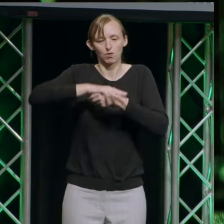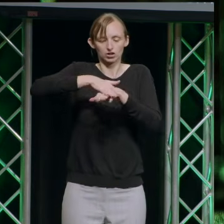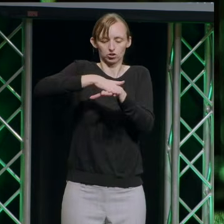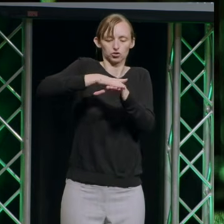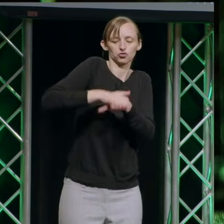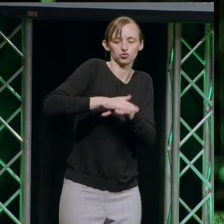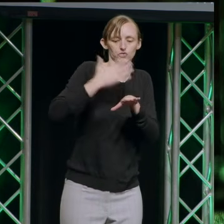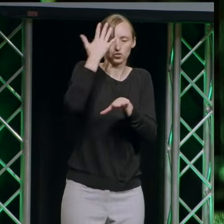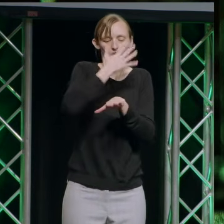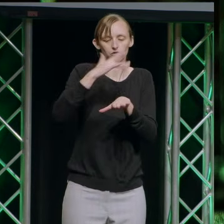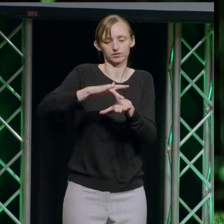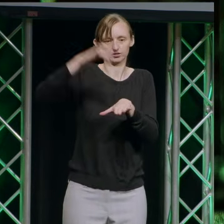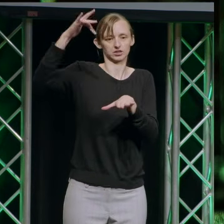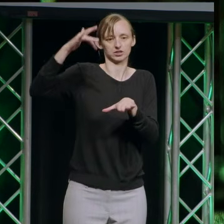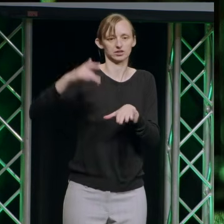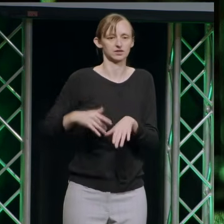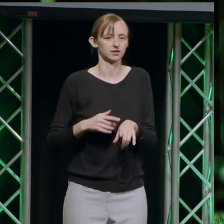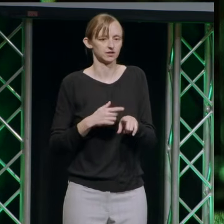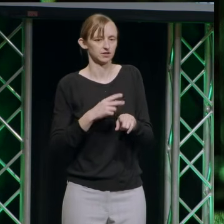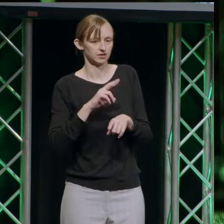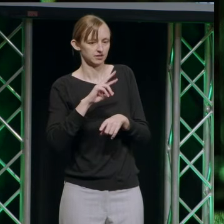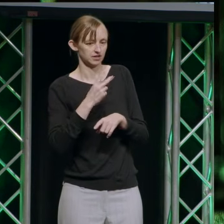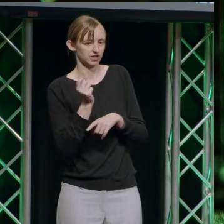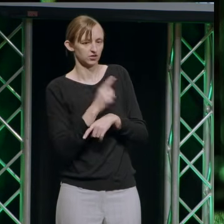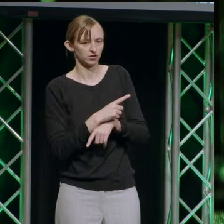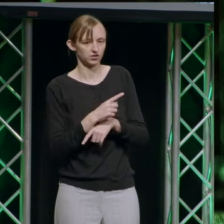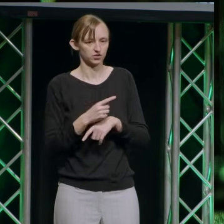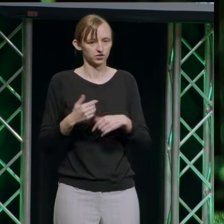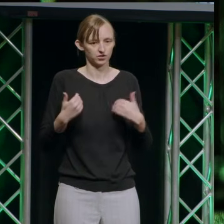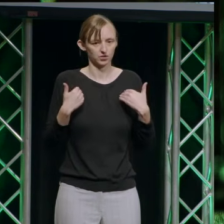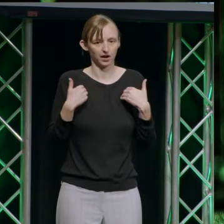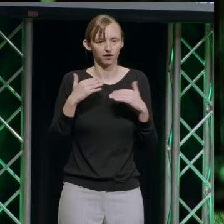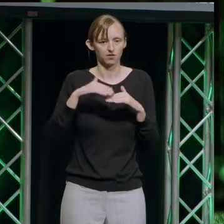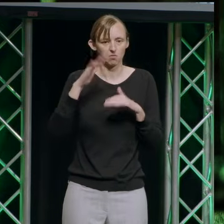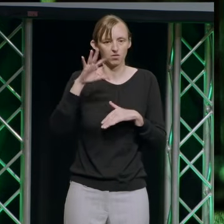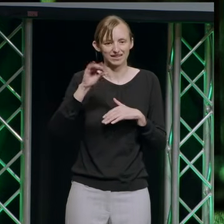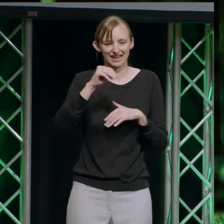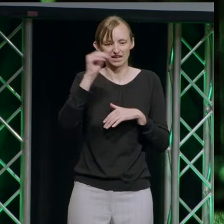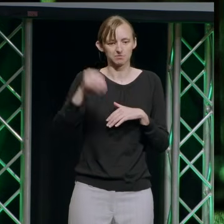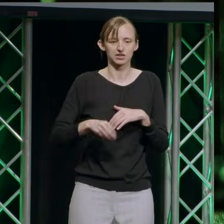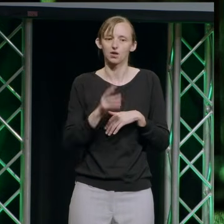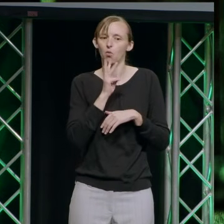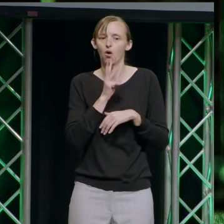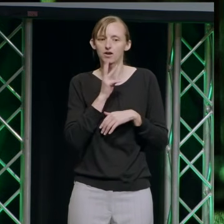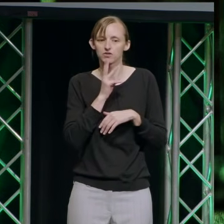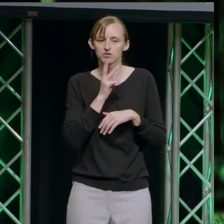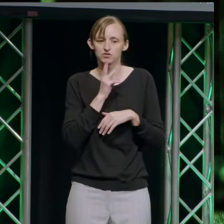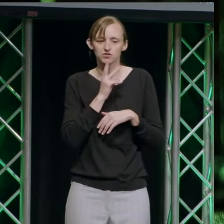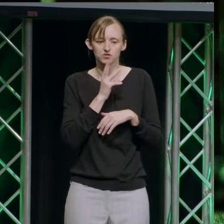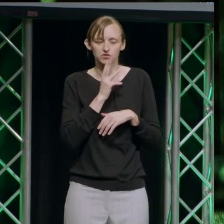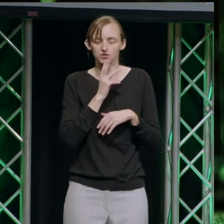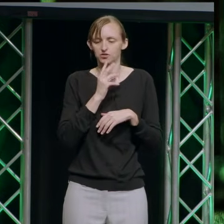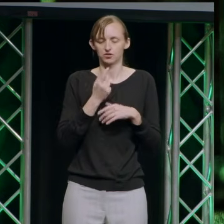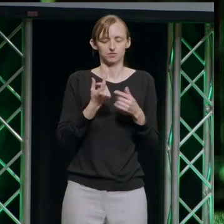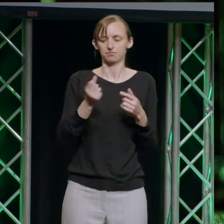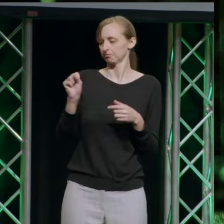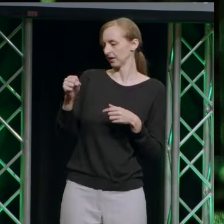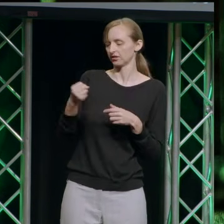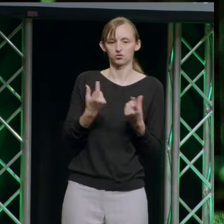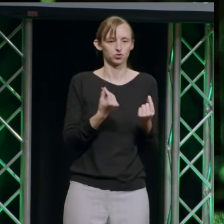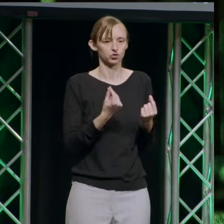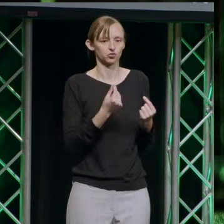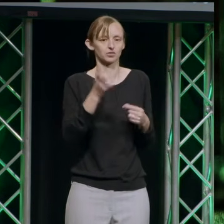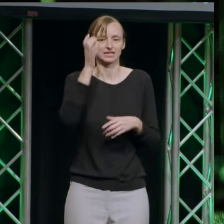Just to follow up on Yeah. that, you have more than 90% water in it. Yes, What do you do with that? it's sun